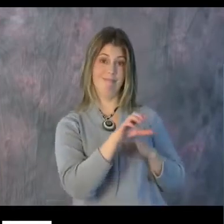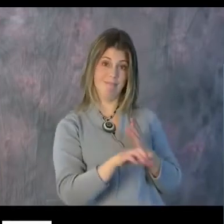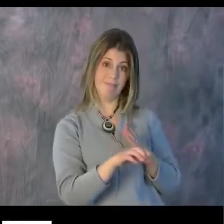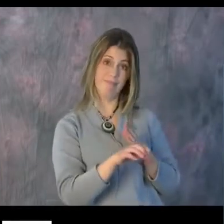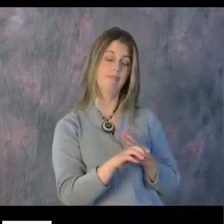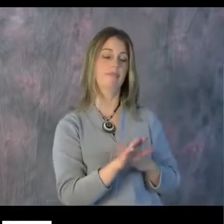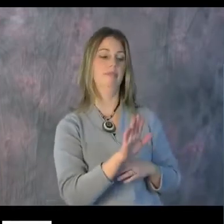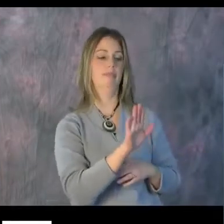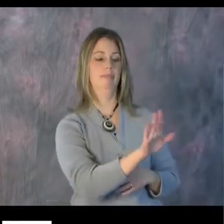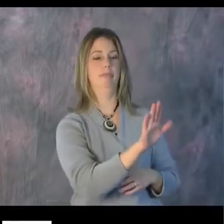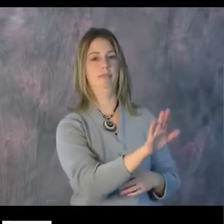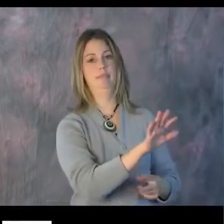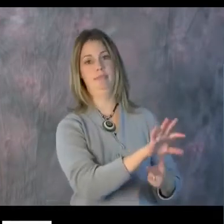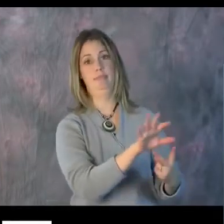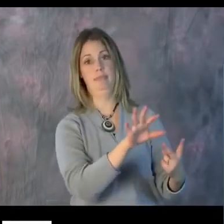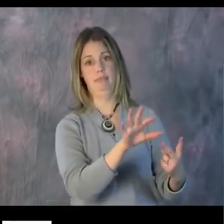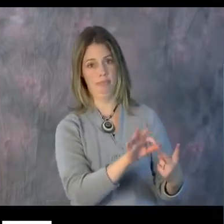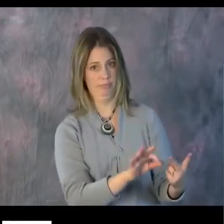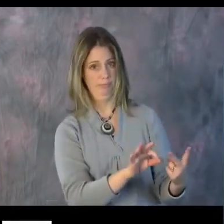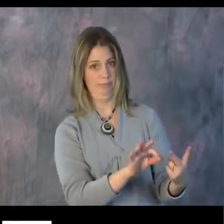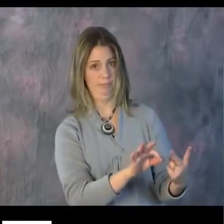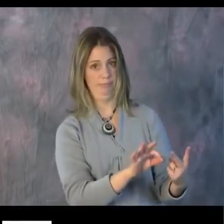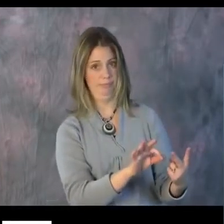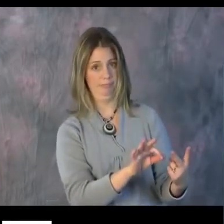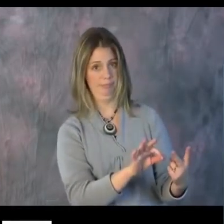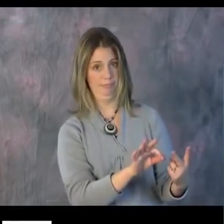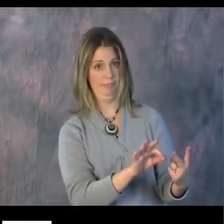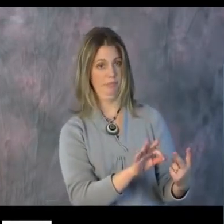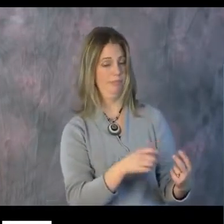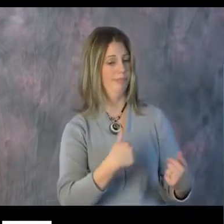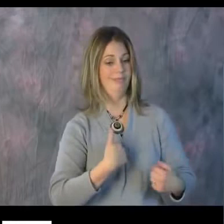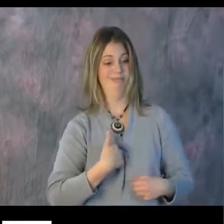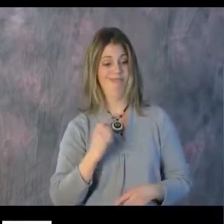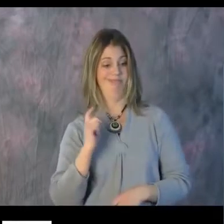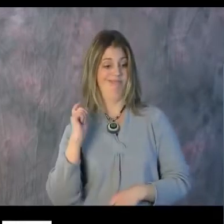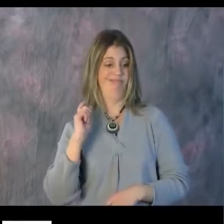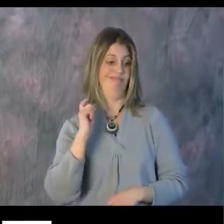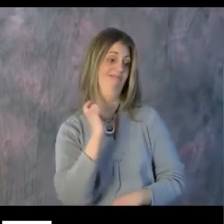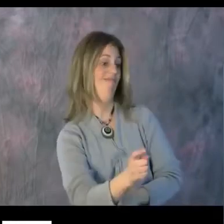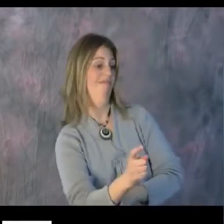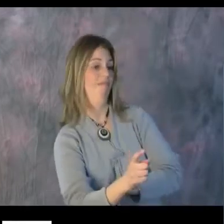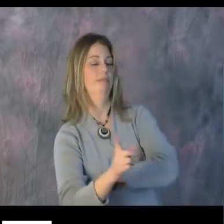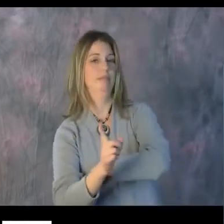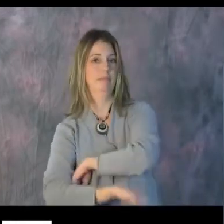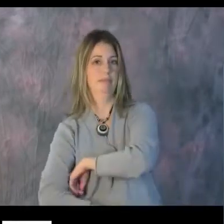And consequences, remember, unlike punishments, it's their choice.